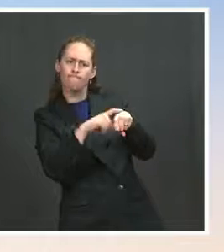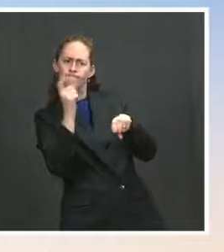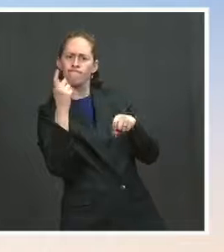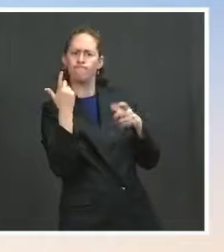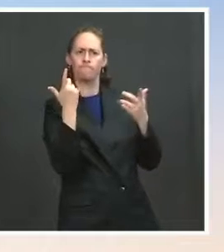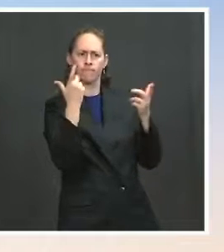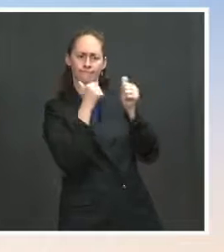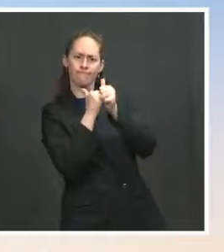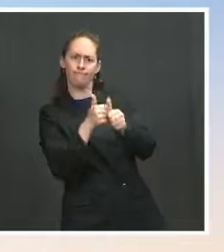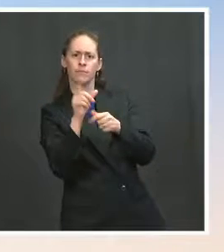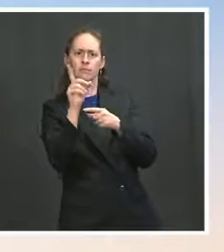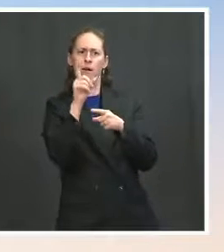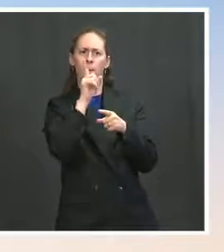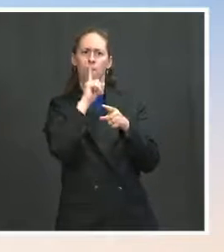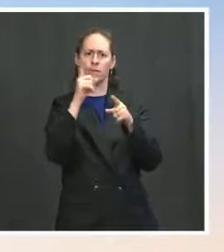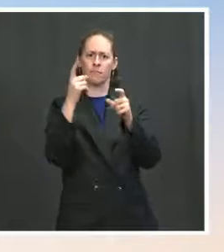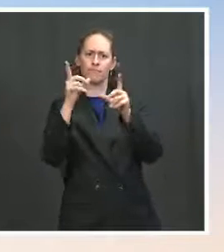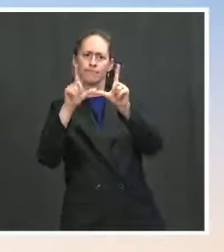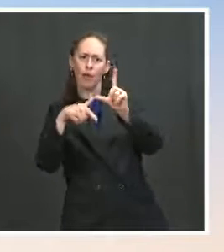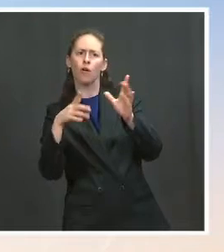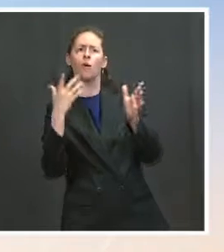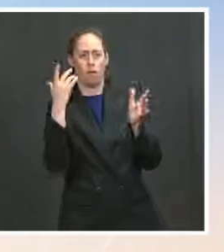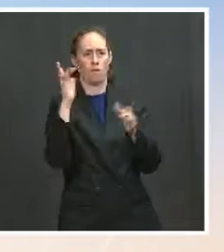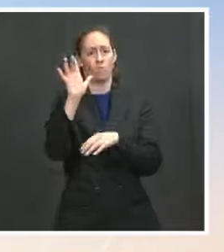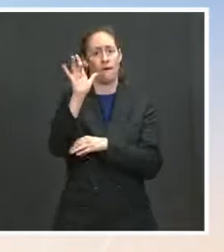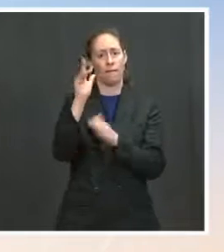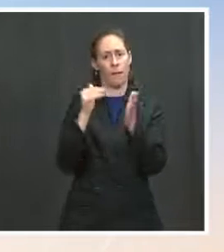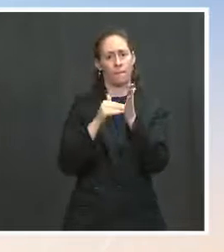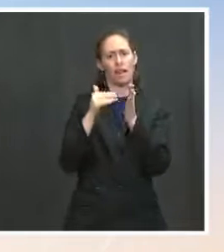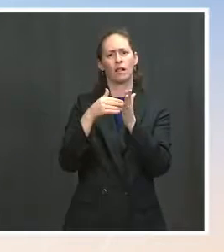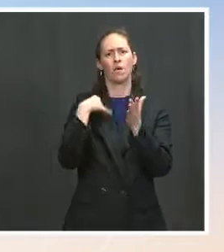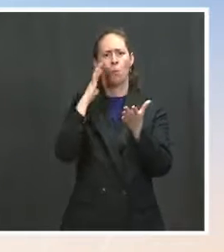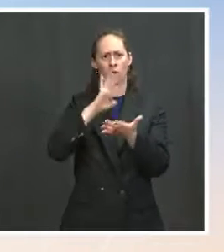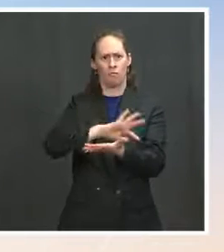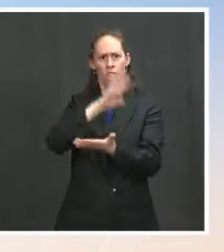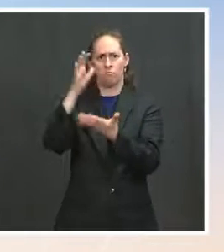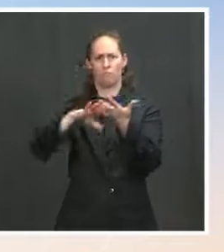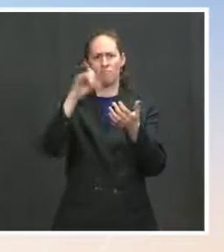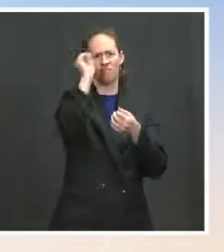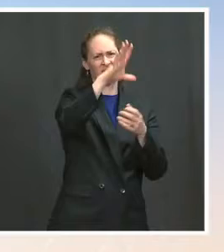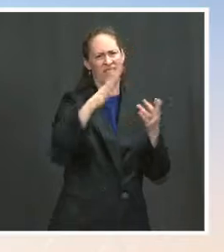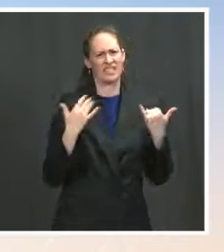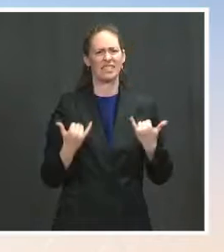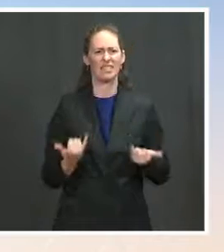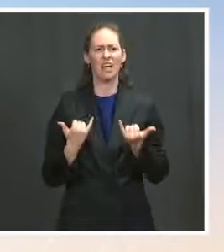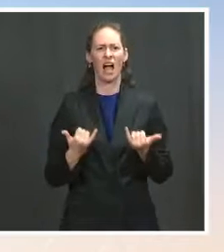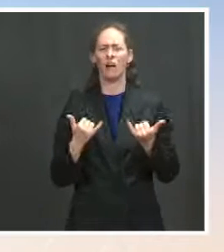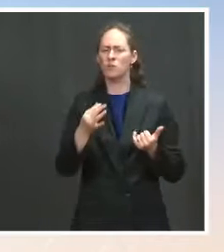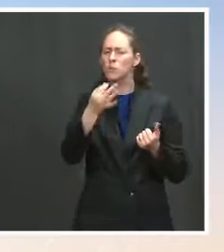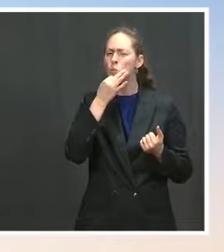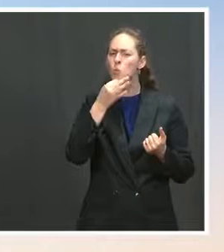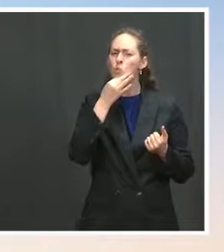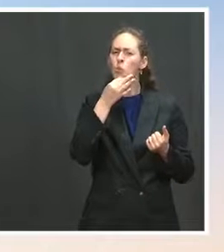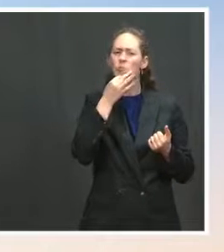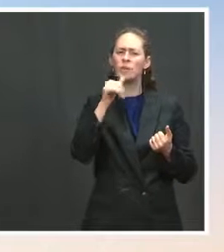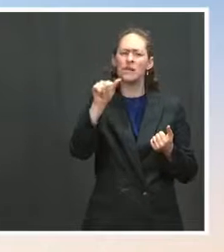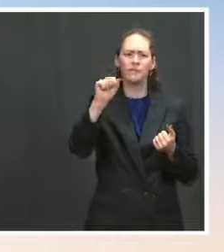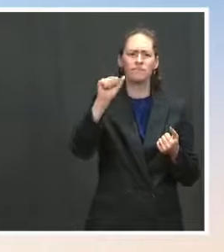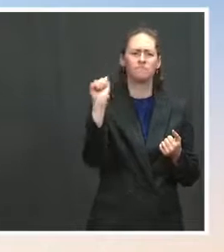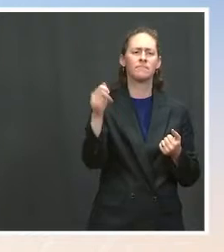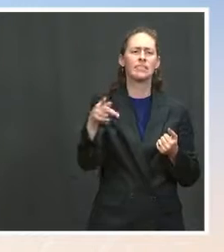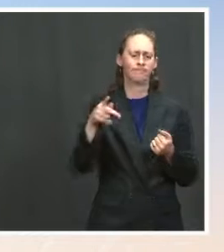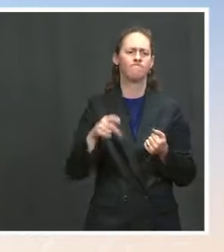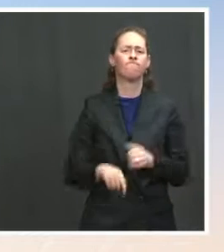million will be going out as quickly as we can logistically get those out the door. And we are going